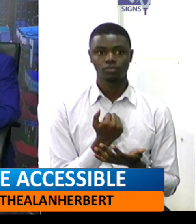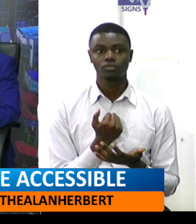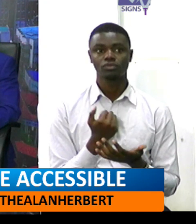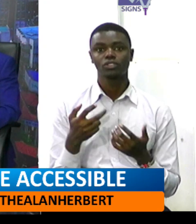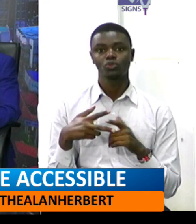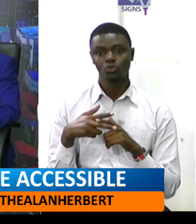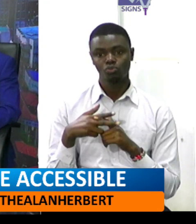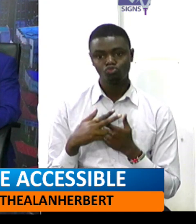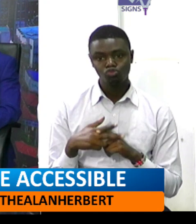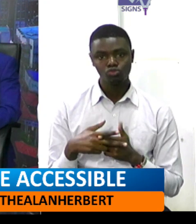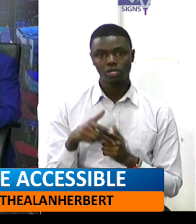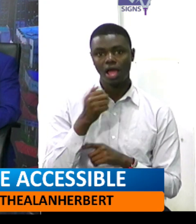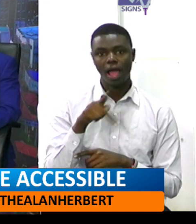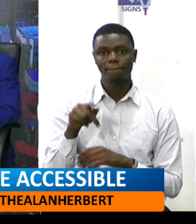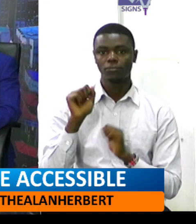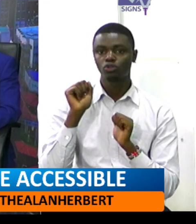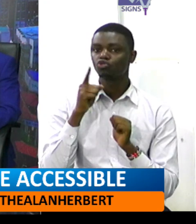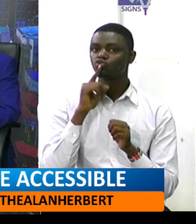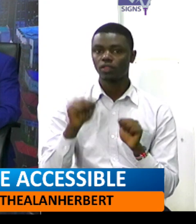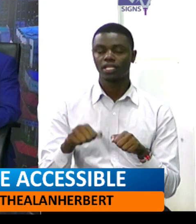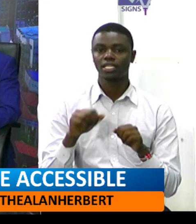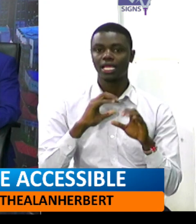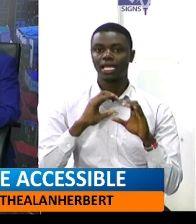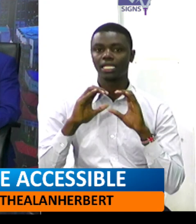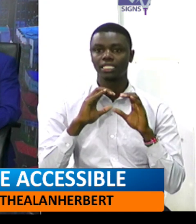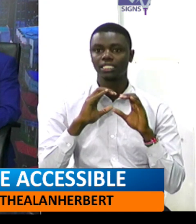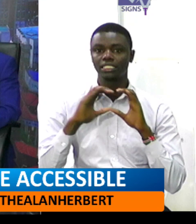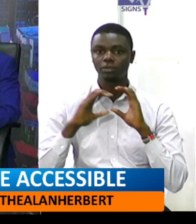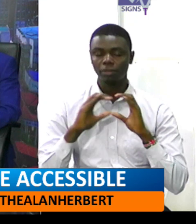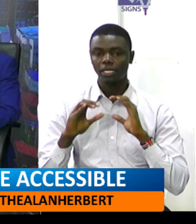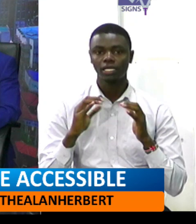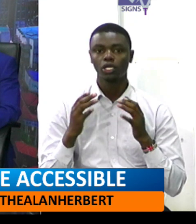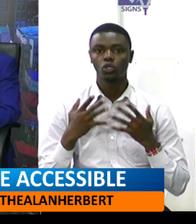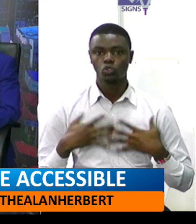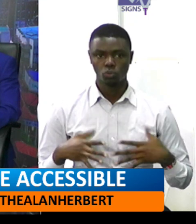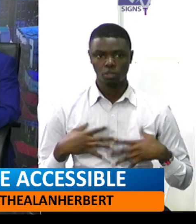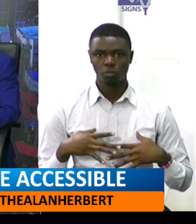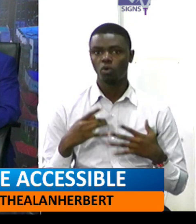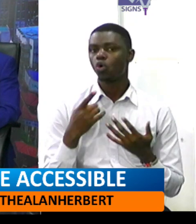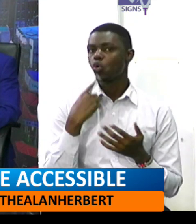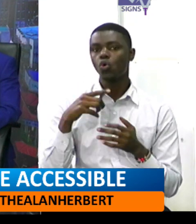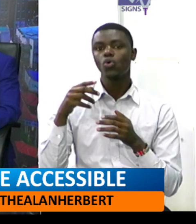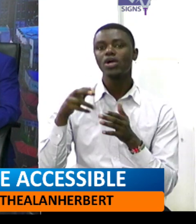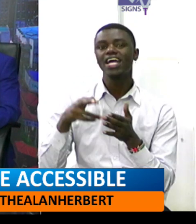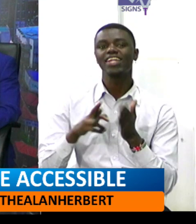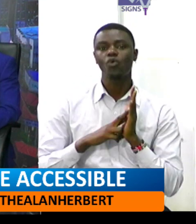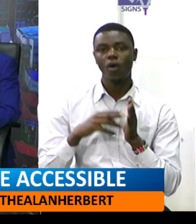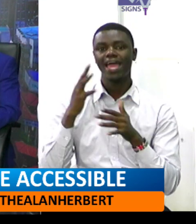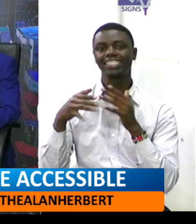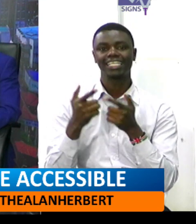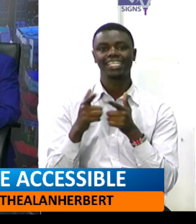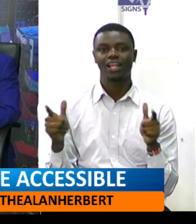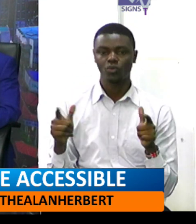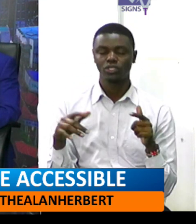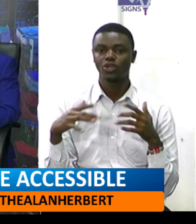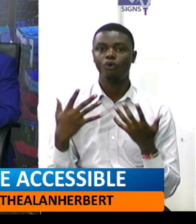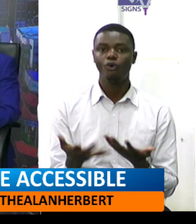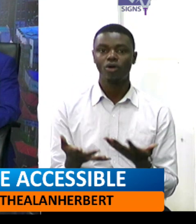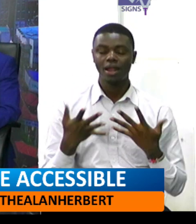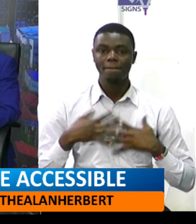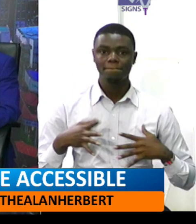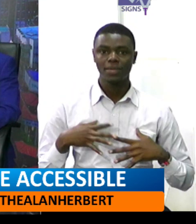re-engineer our apps so that they can speak to people who require, for example, sign language or